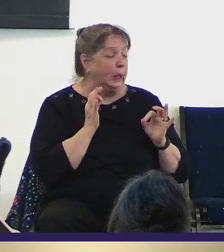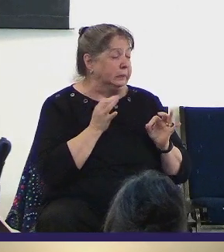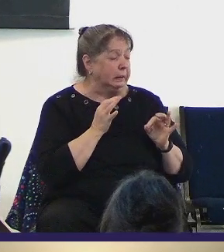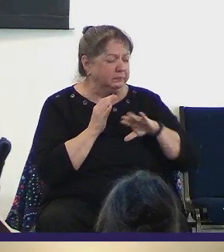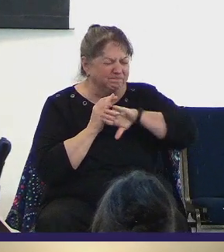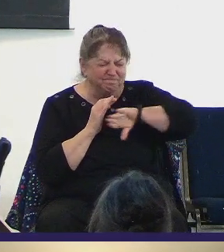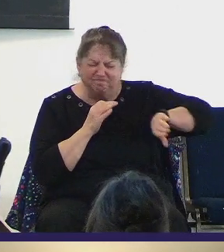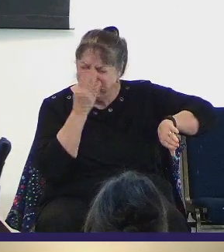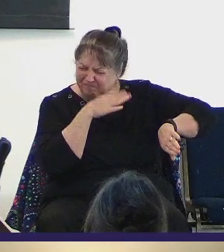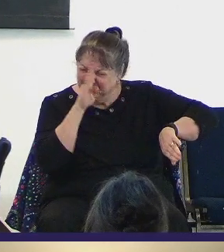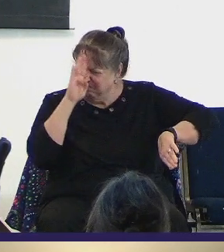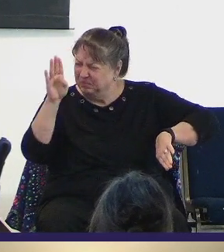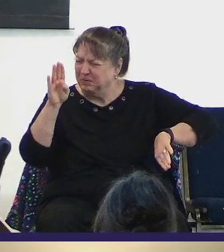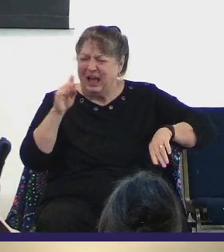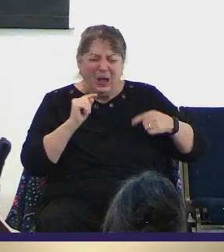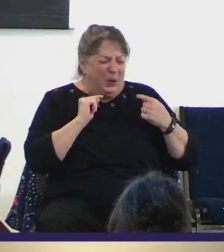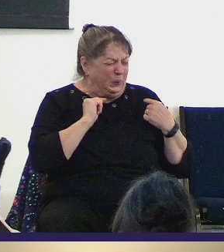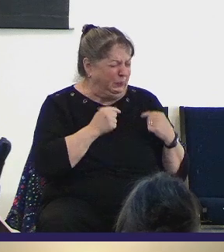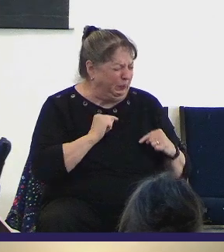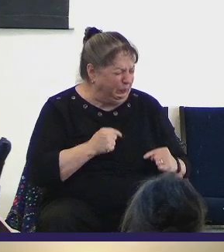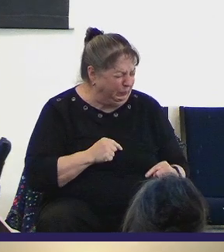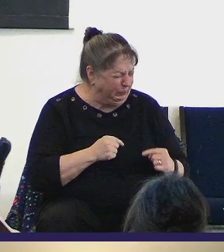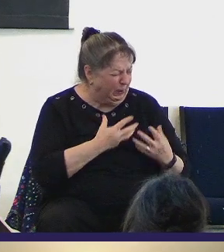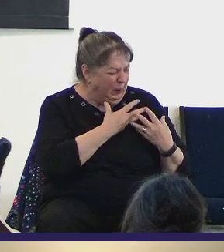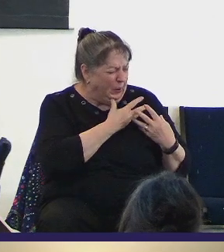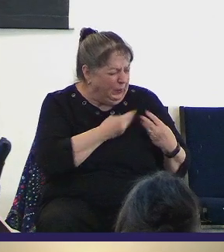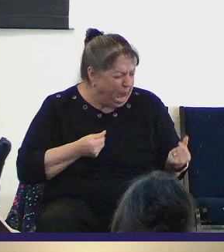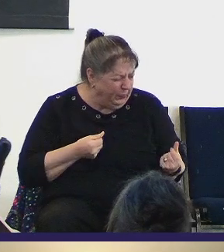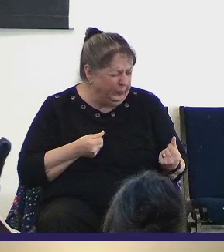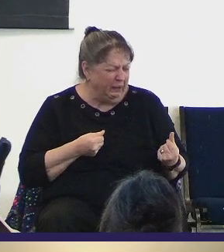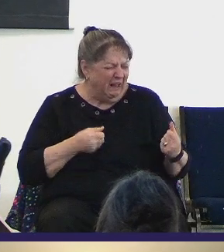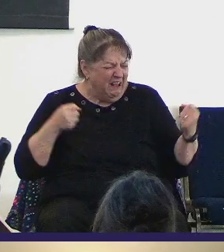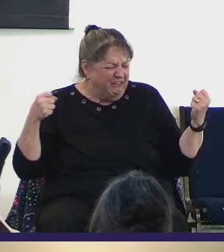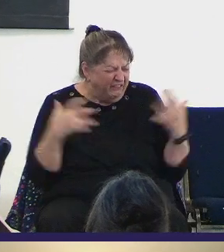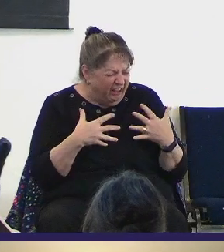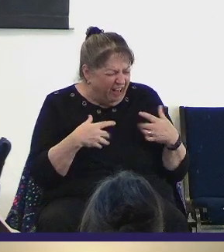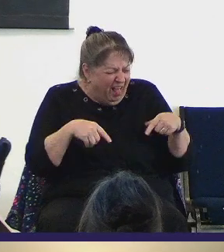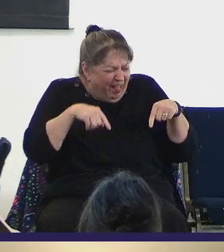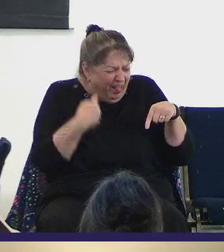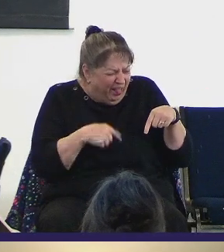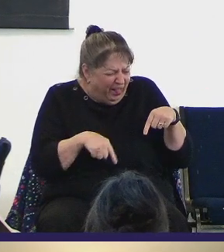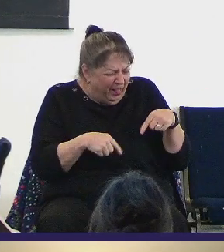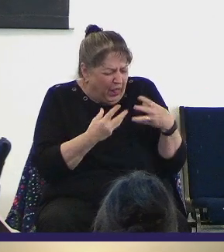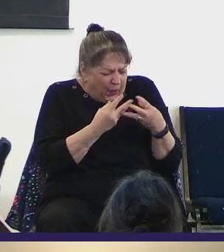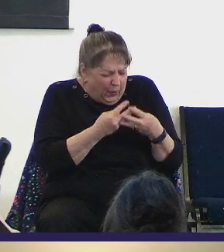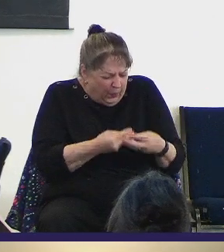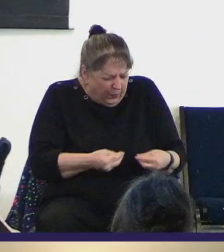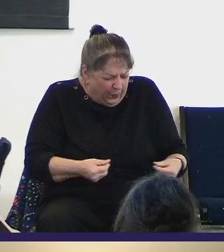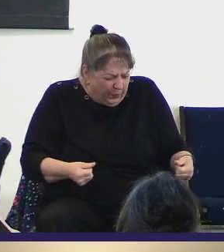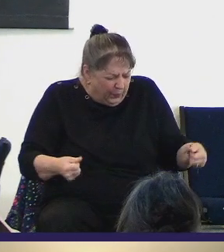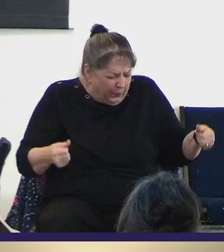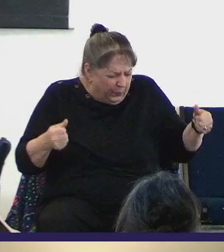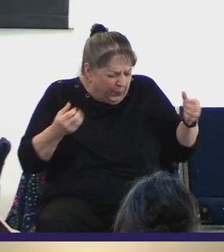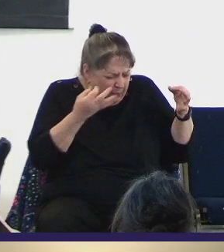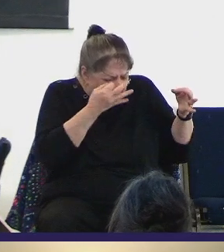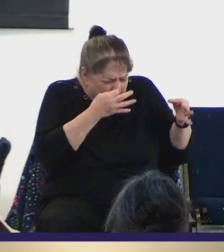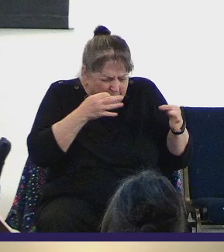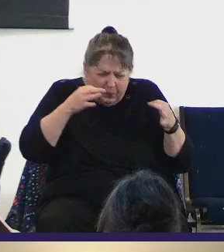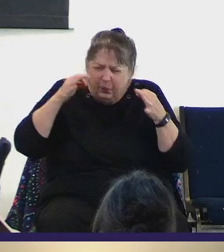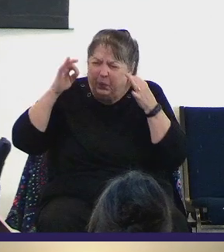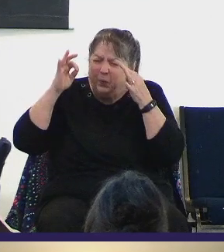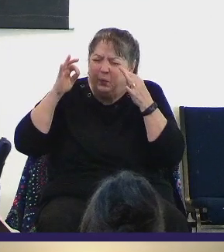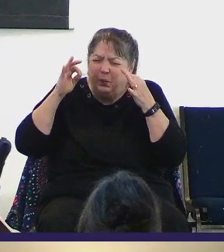have. Take away any pain, any fear, any anxiety. Help us to put it at the foot of the